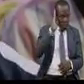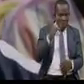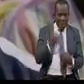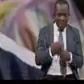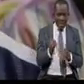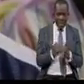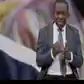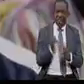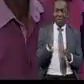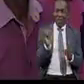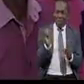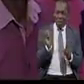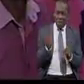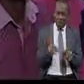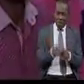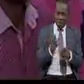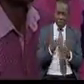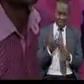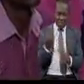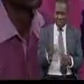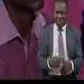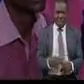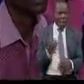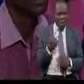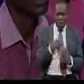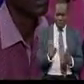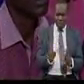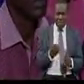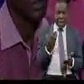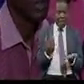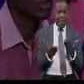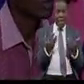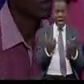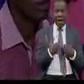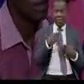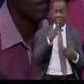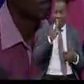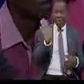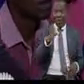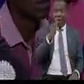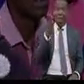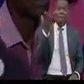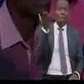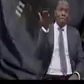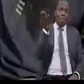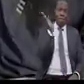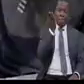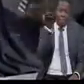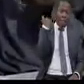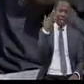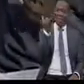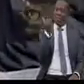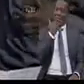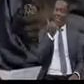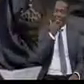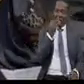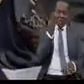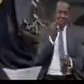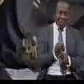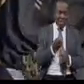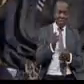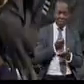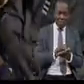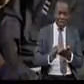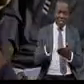Whatever your past, faith will rewrite a new story about you. It is not what